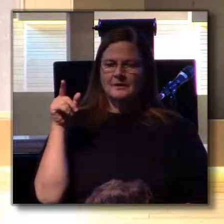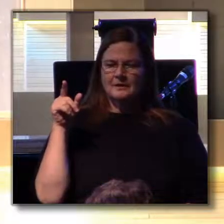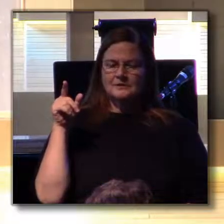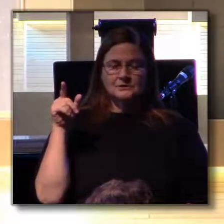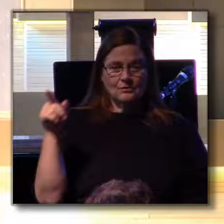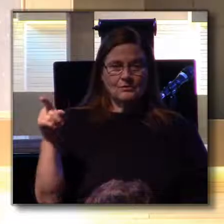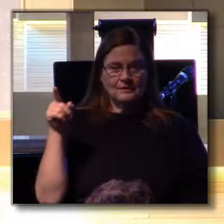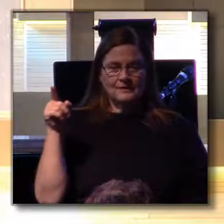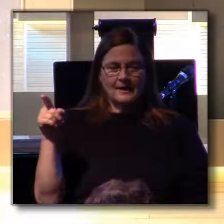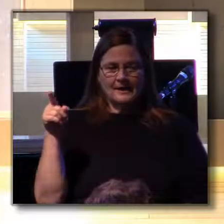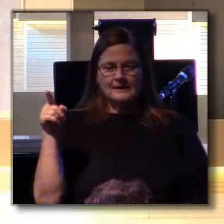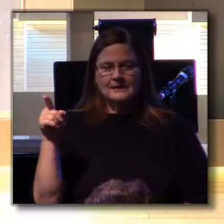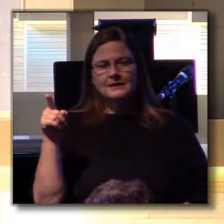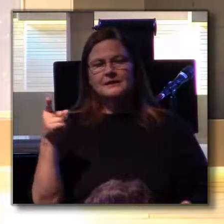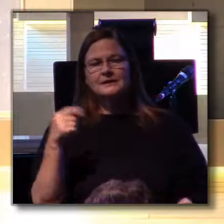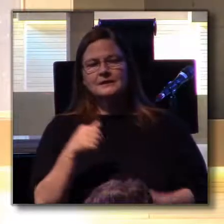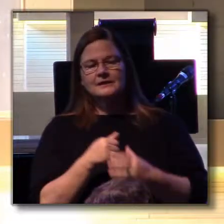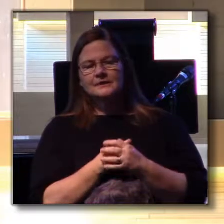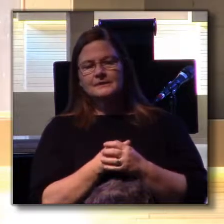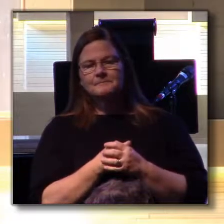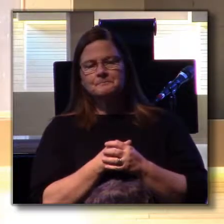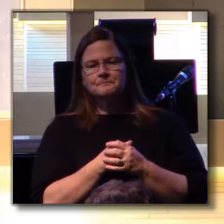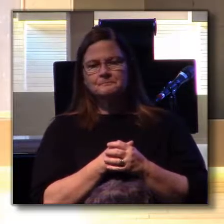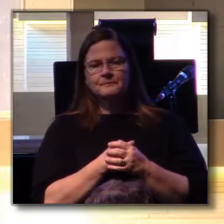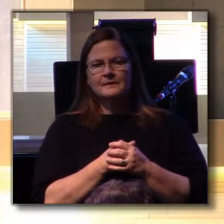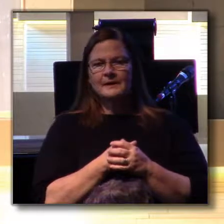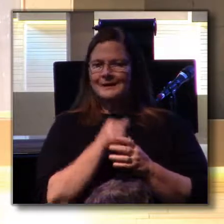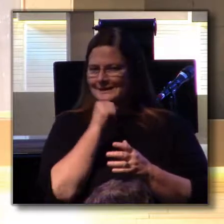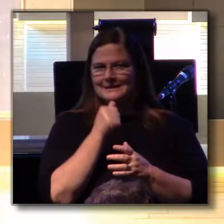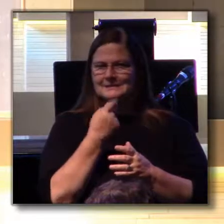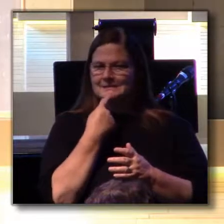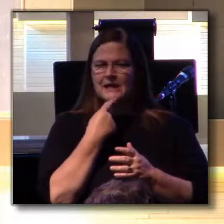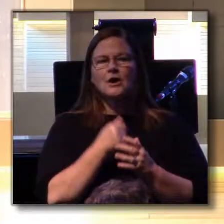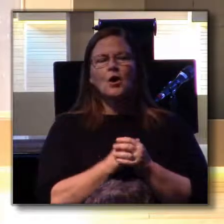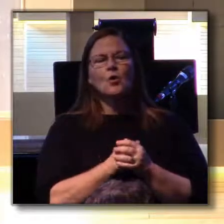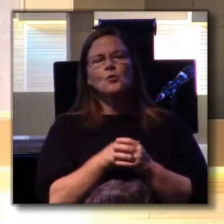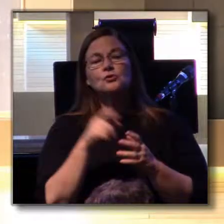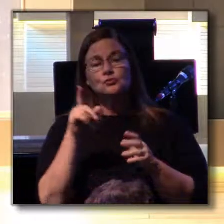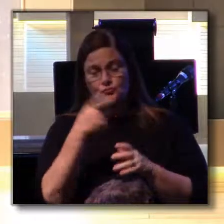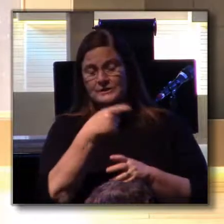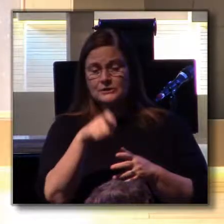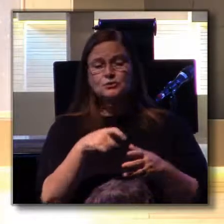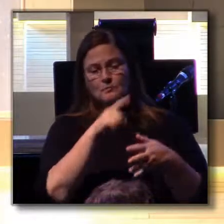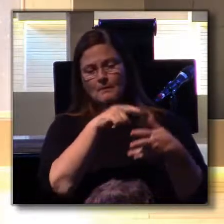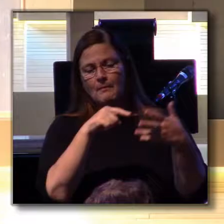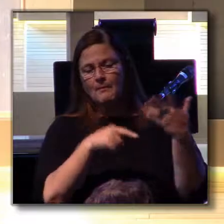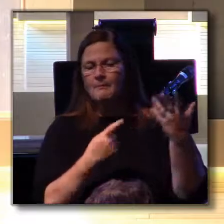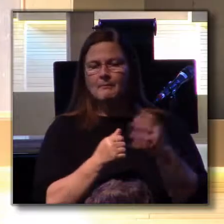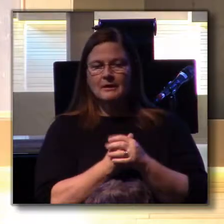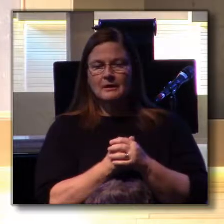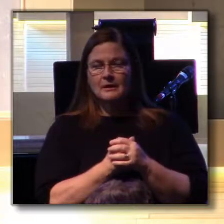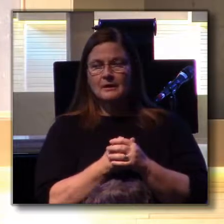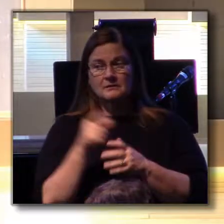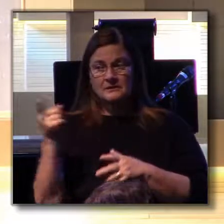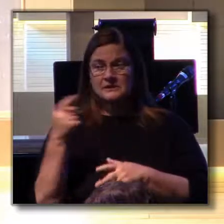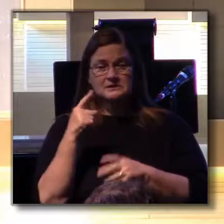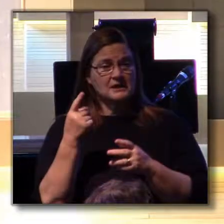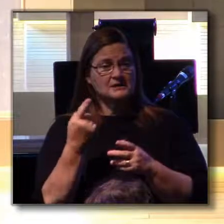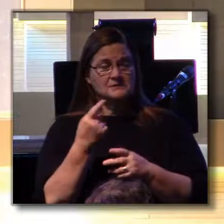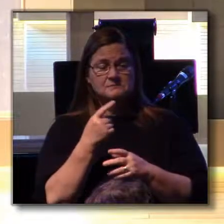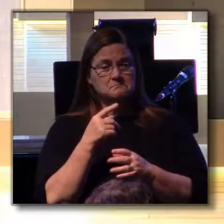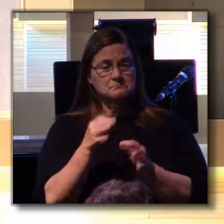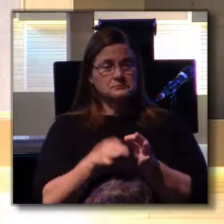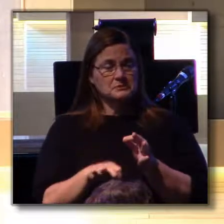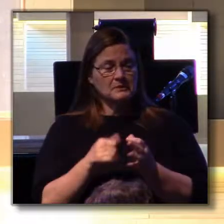presuppositions. And he says to him simply, he doesn't say this is what you need to do. He simply says this. "You know the commandments: do not murder, do not